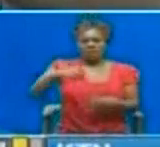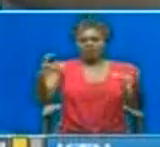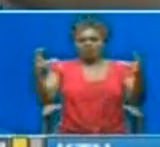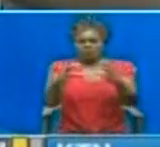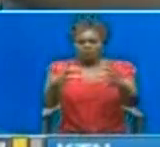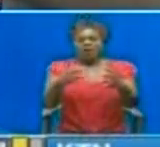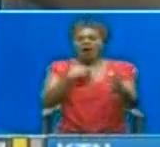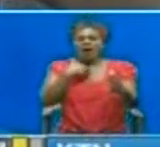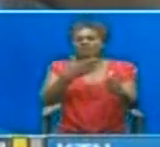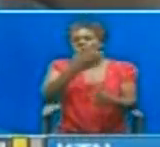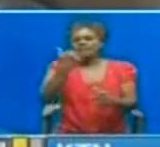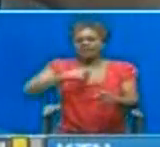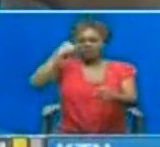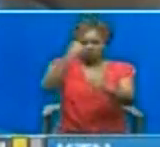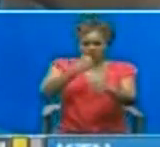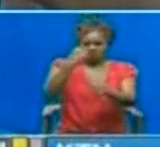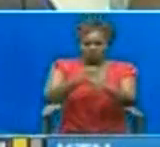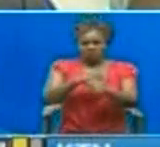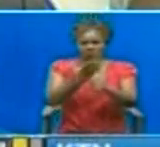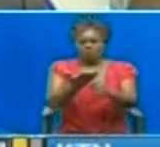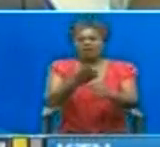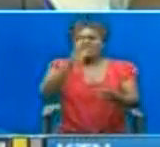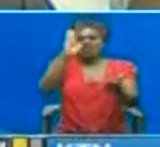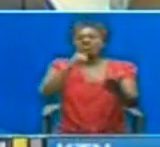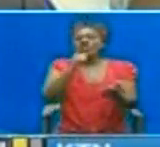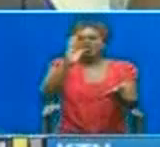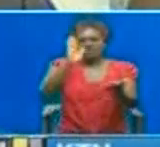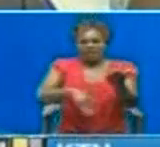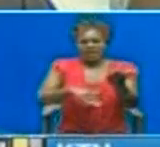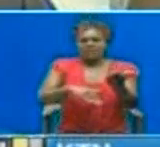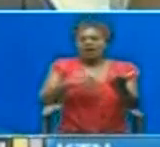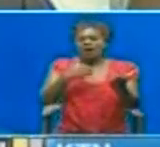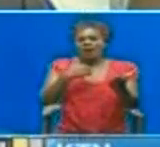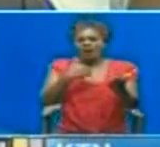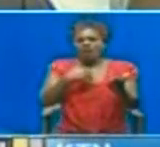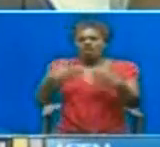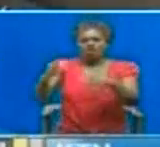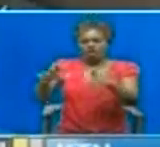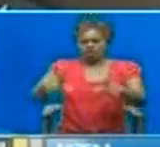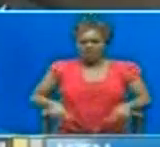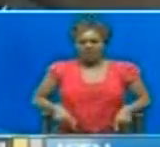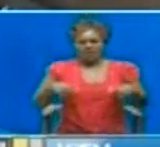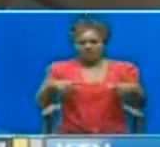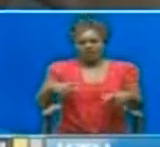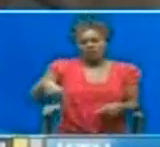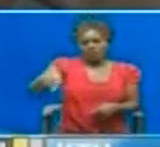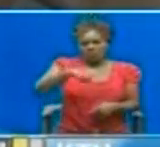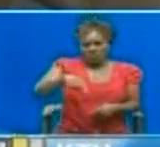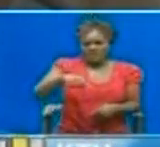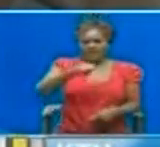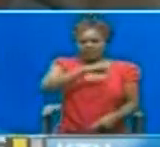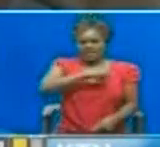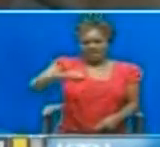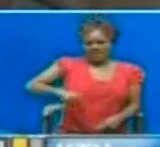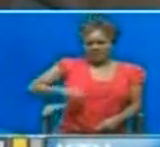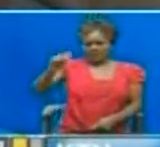engage in more productive endeavors rather than this real mindless loss of lives. We as a Senate of